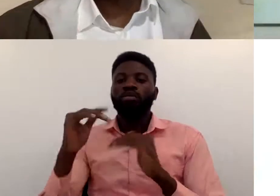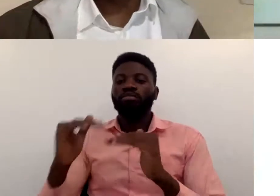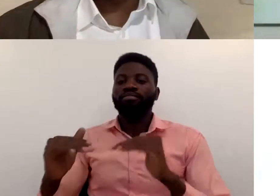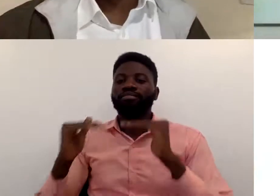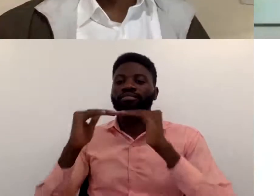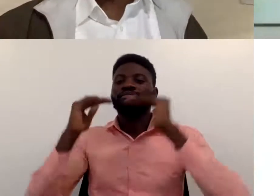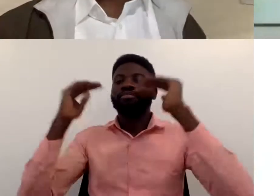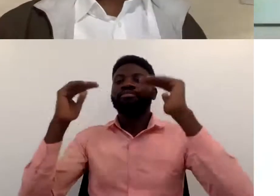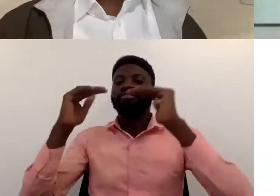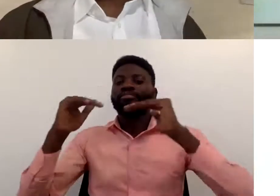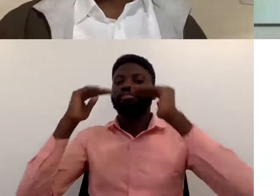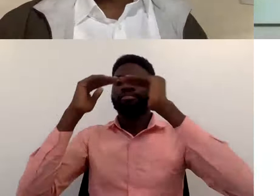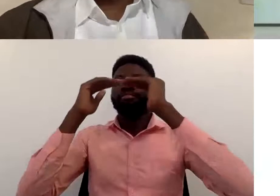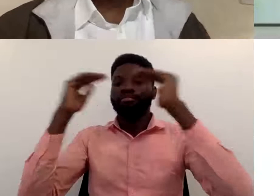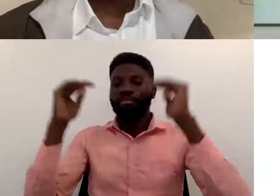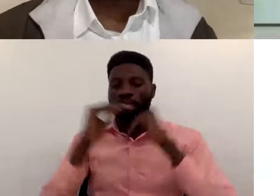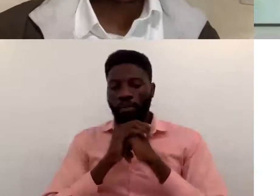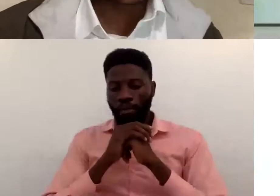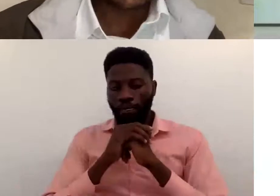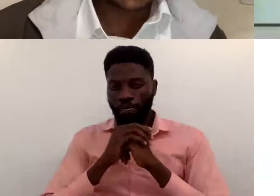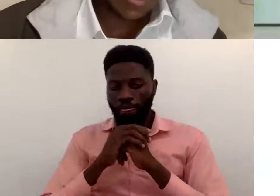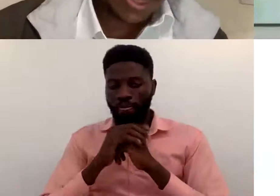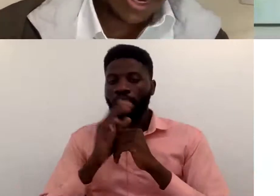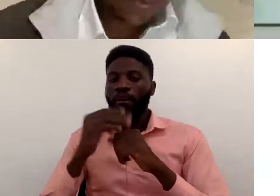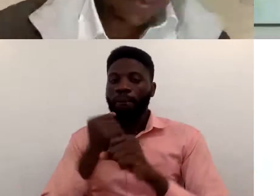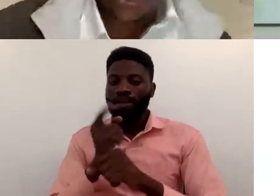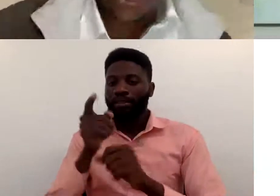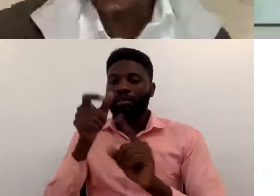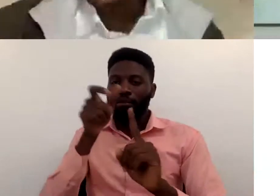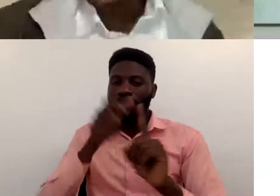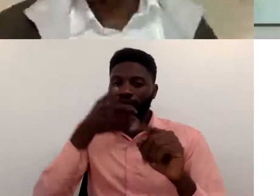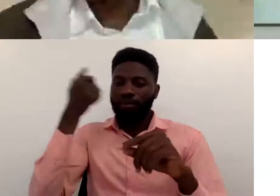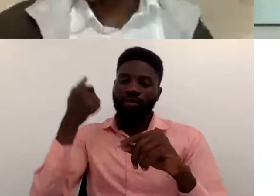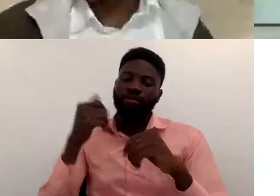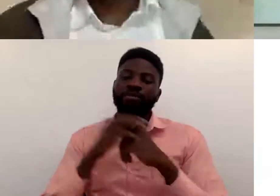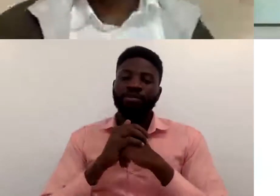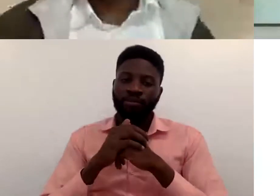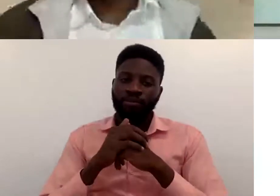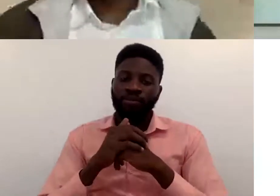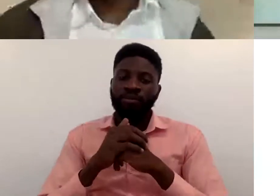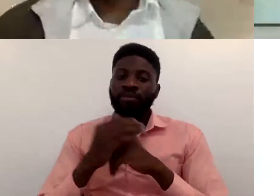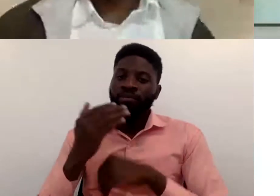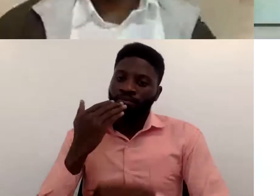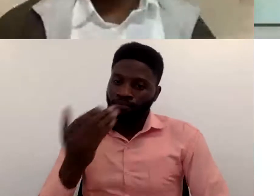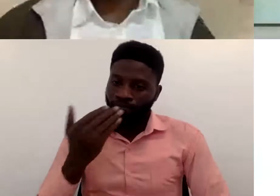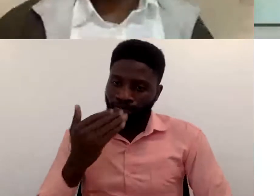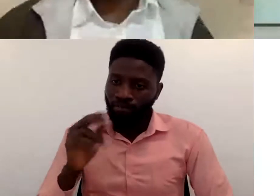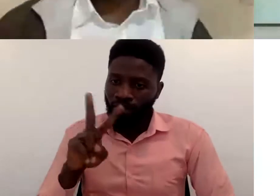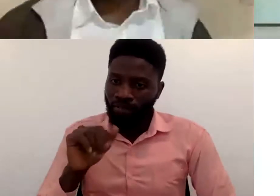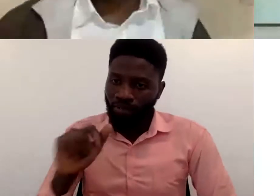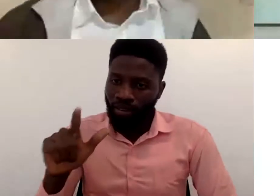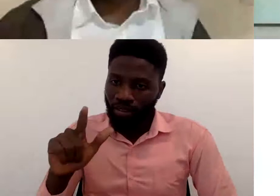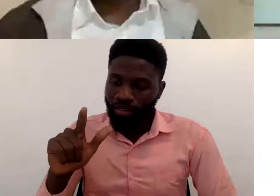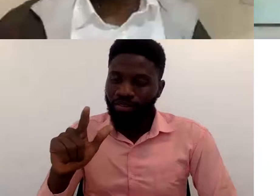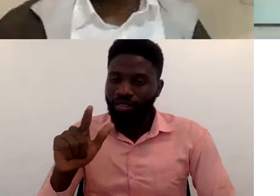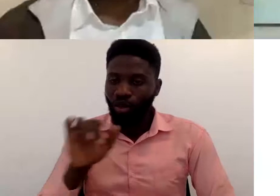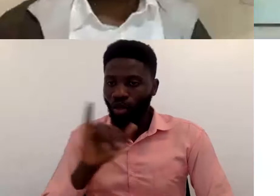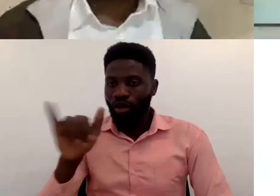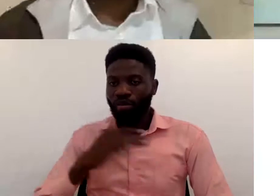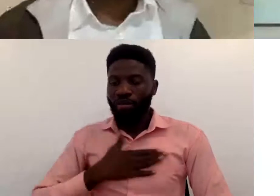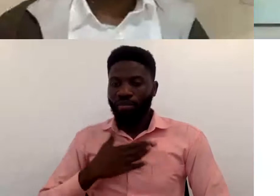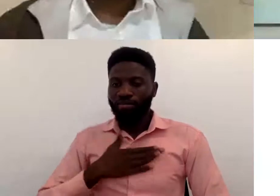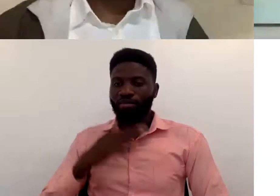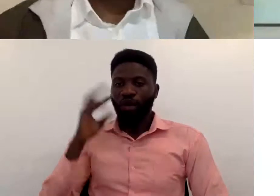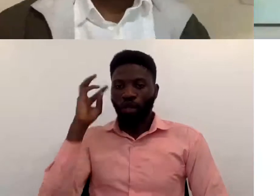to the next step, and really make you a better person at the end of the day. So thanks, Val. Those are my thoughts